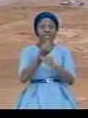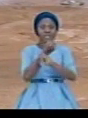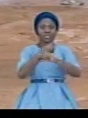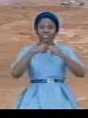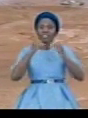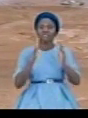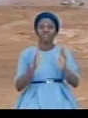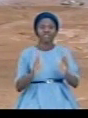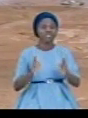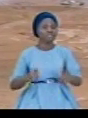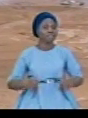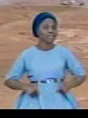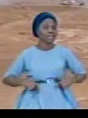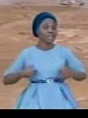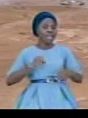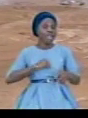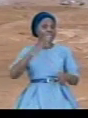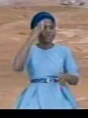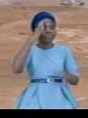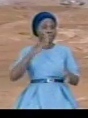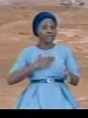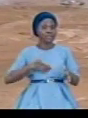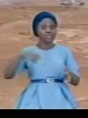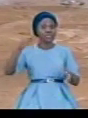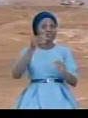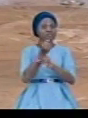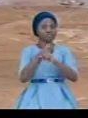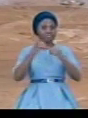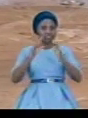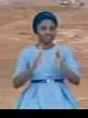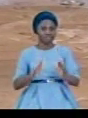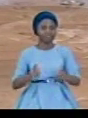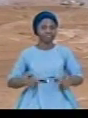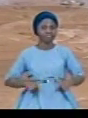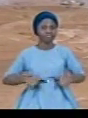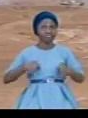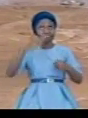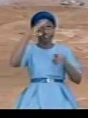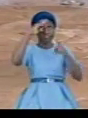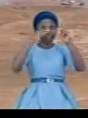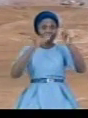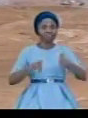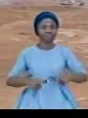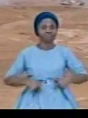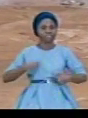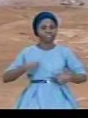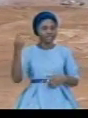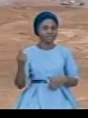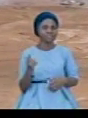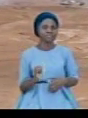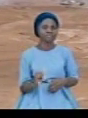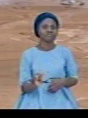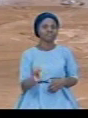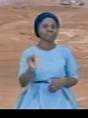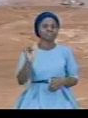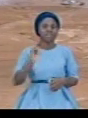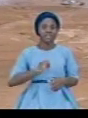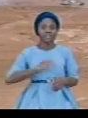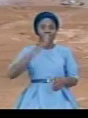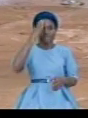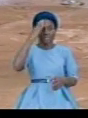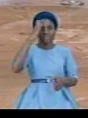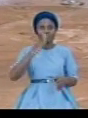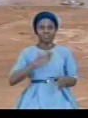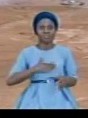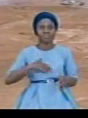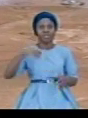my Redeemer liveth. I know my Jesus liveth. He liveth forevermore. I know my